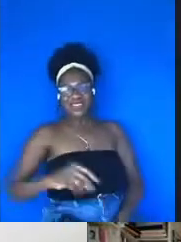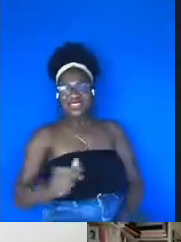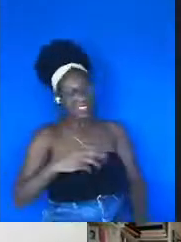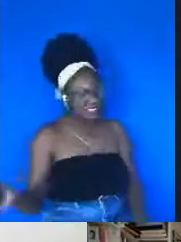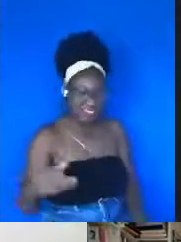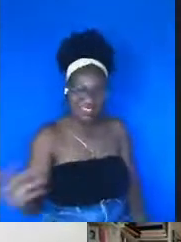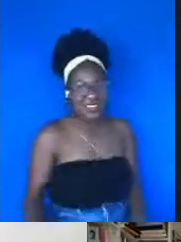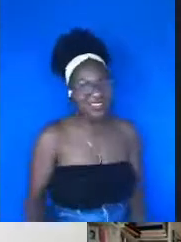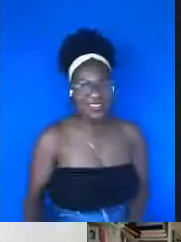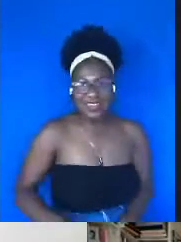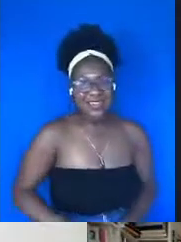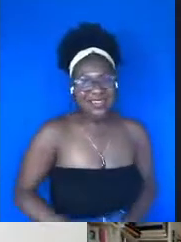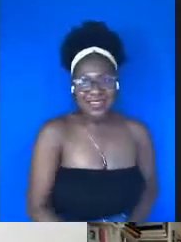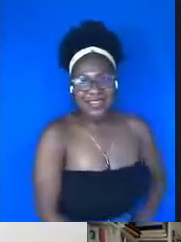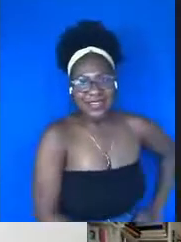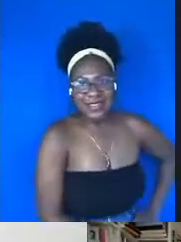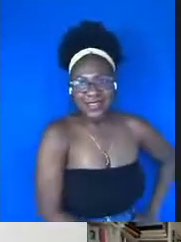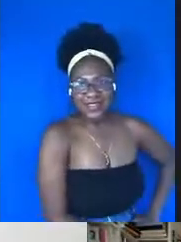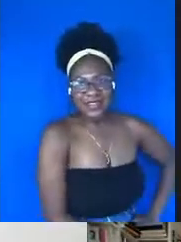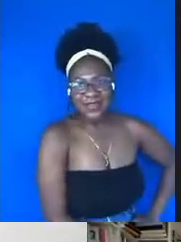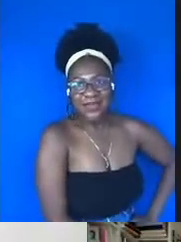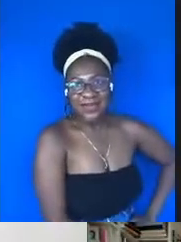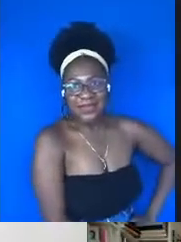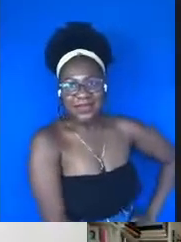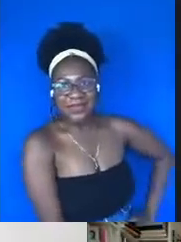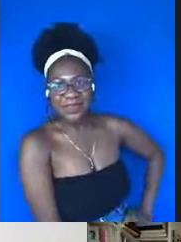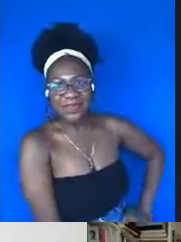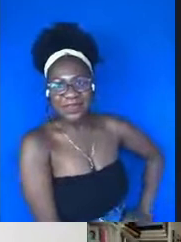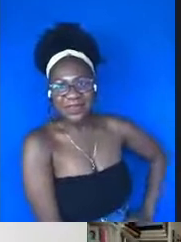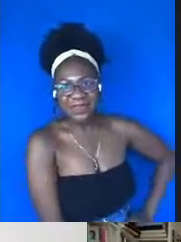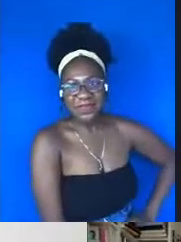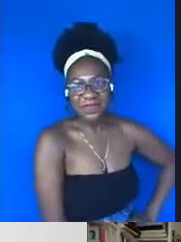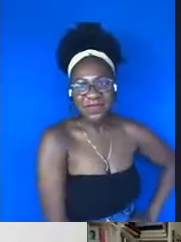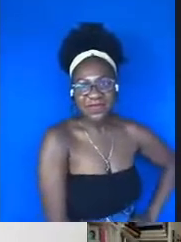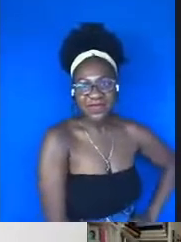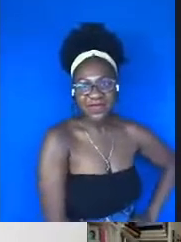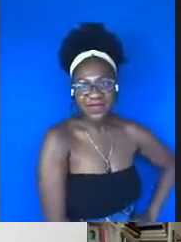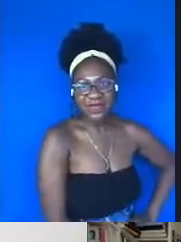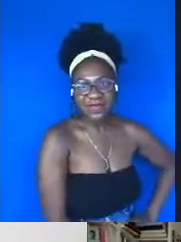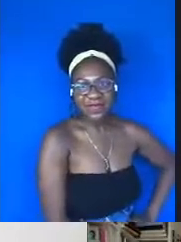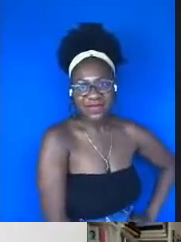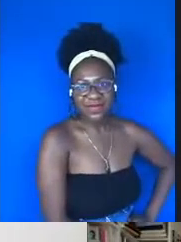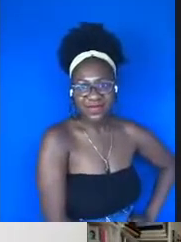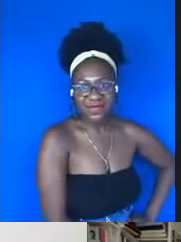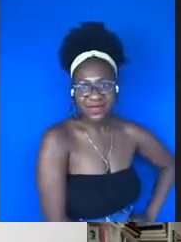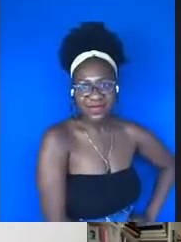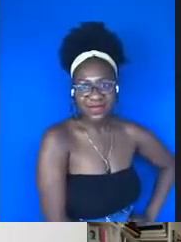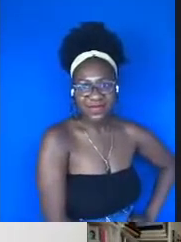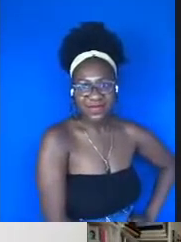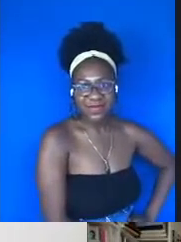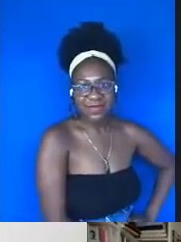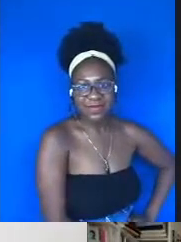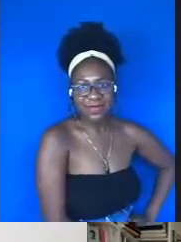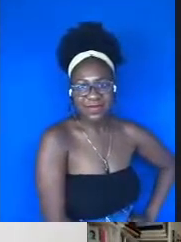Well, thank you everyone. So I think we're nearing the end of our conversation. So I'm just going to ask one final question to wrap things